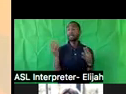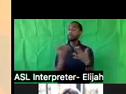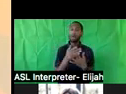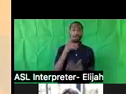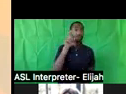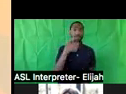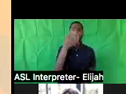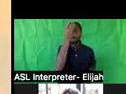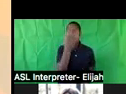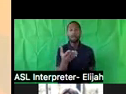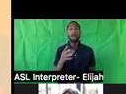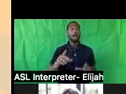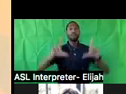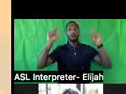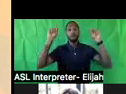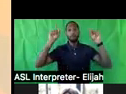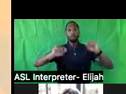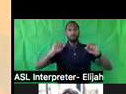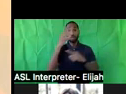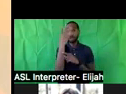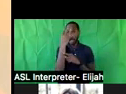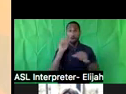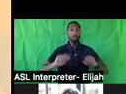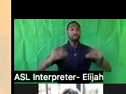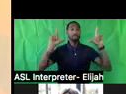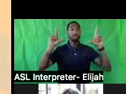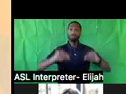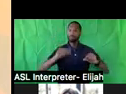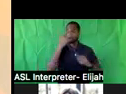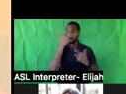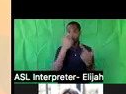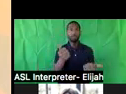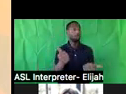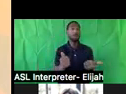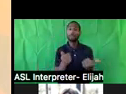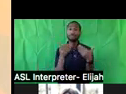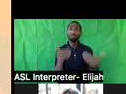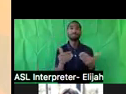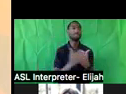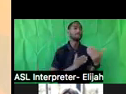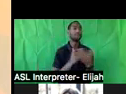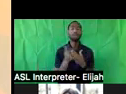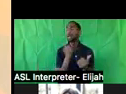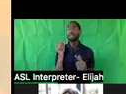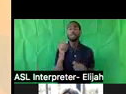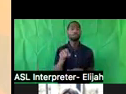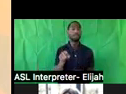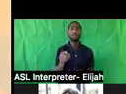need, have your camera on or off, move around your space and be comfortable. Anything you need as we're going.